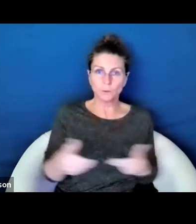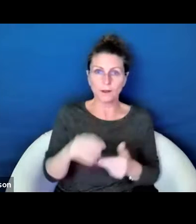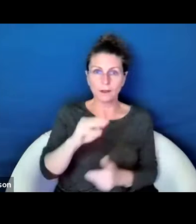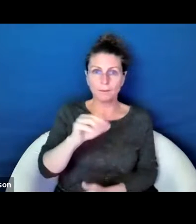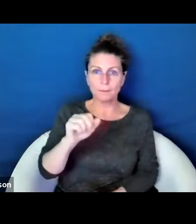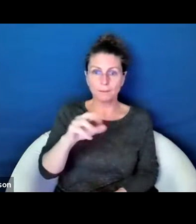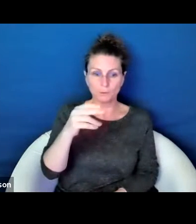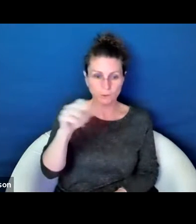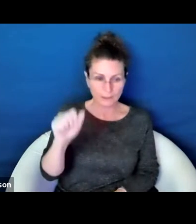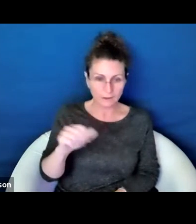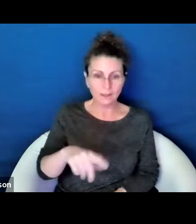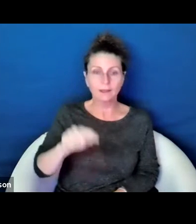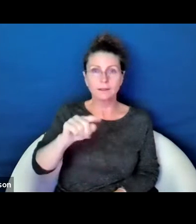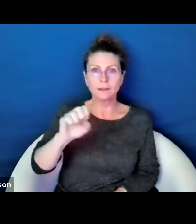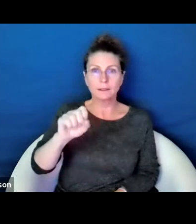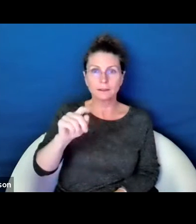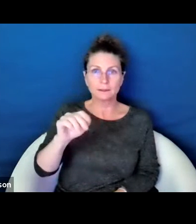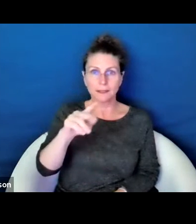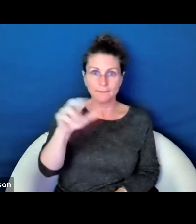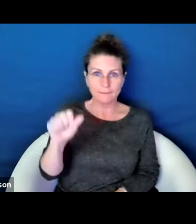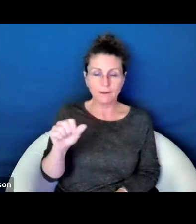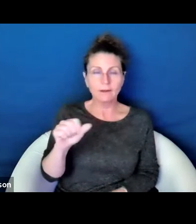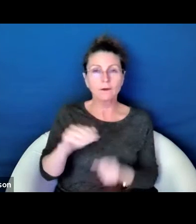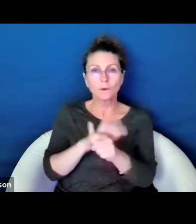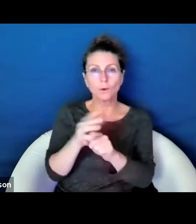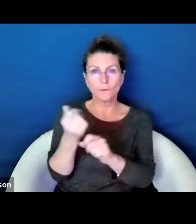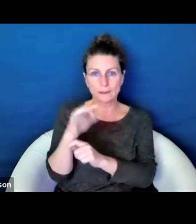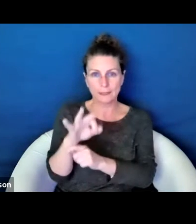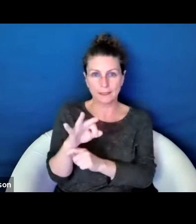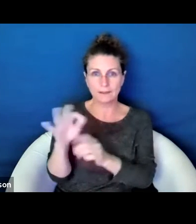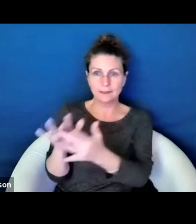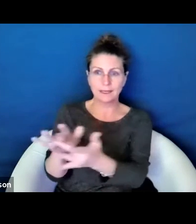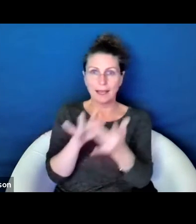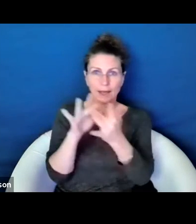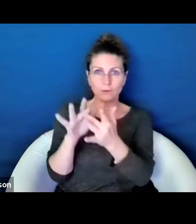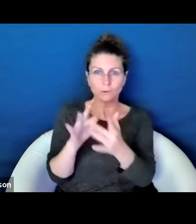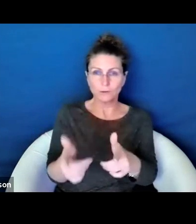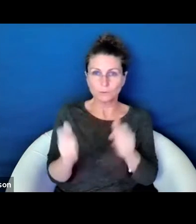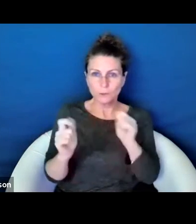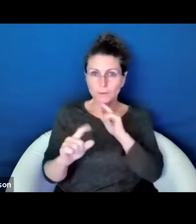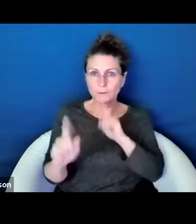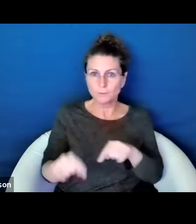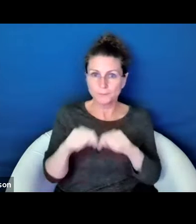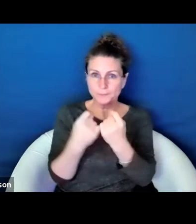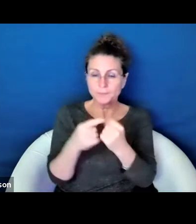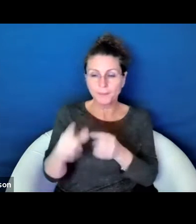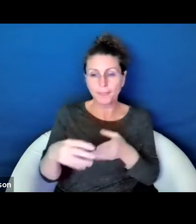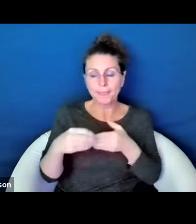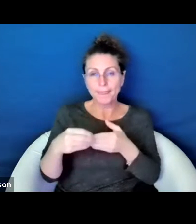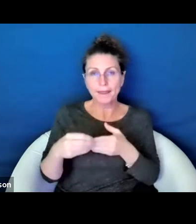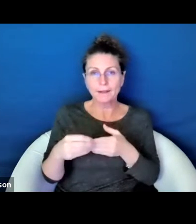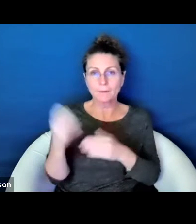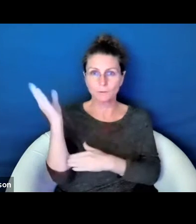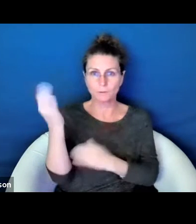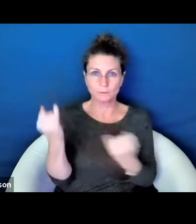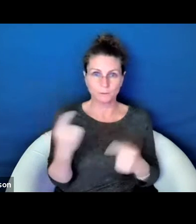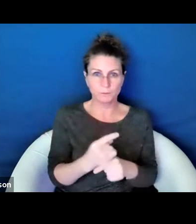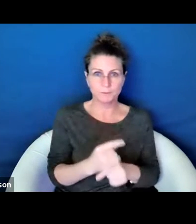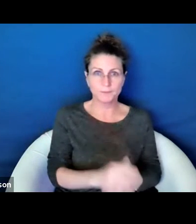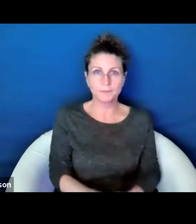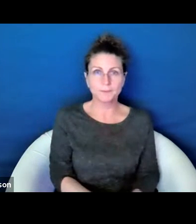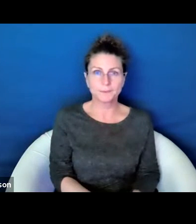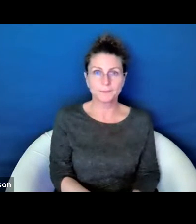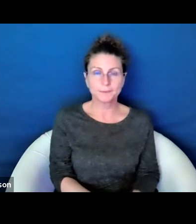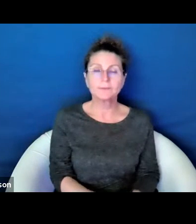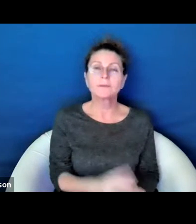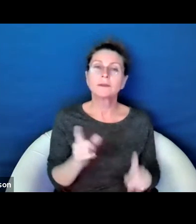Toronto Public Health COVID-19 Outreach Rapid Response Team, who is leading this morning's presentation. In the